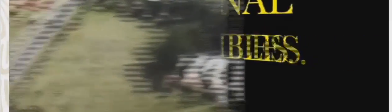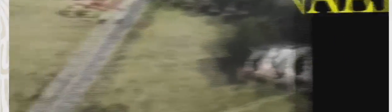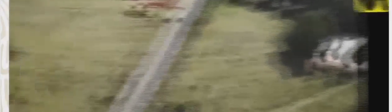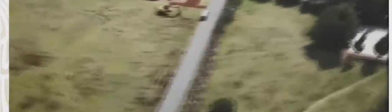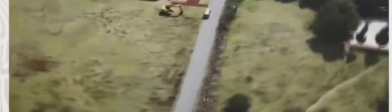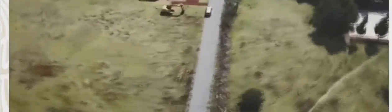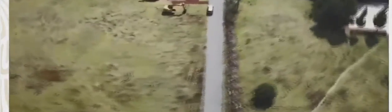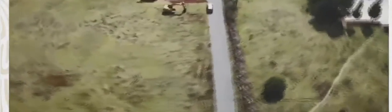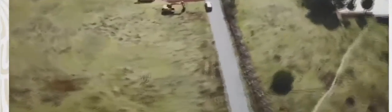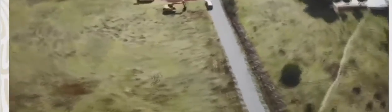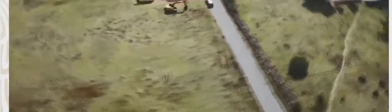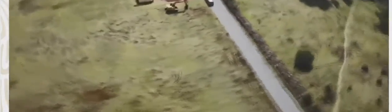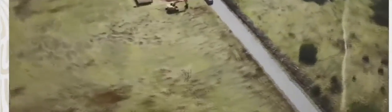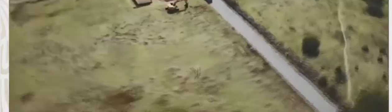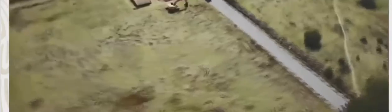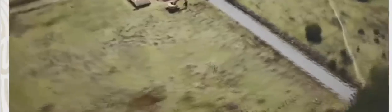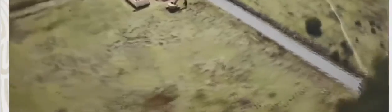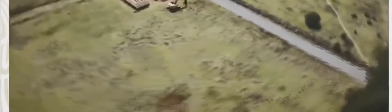lot of work.